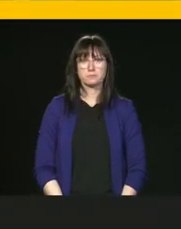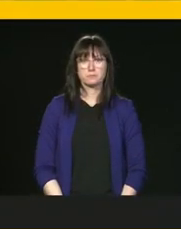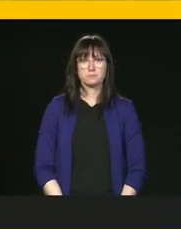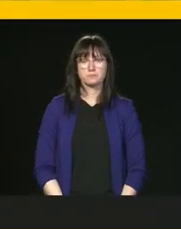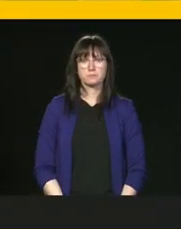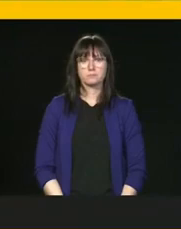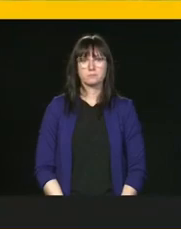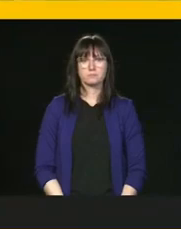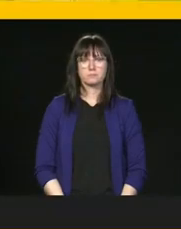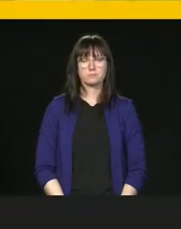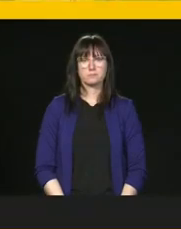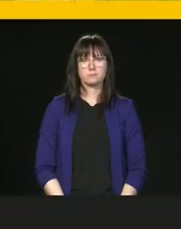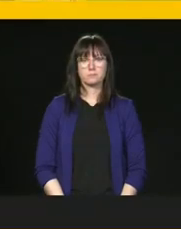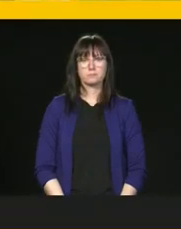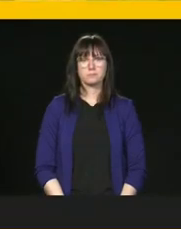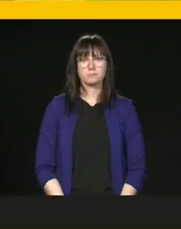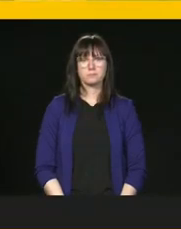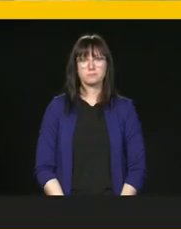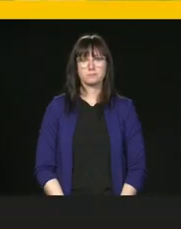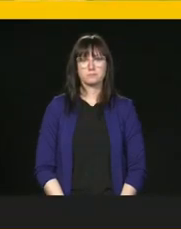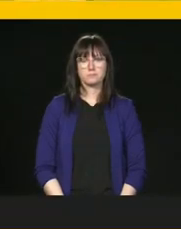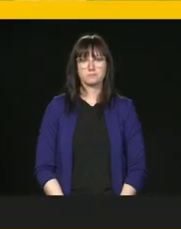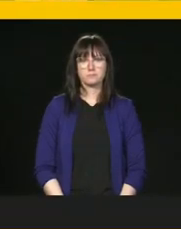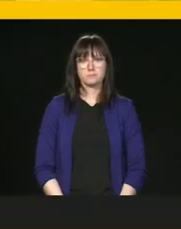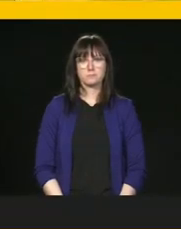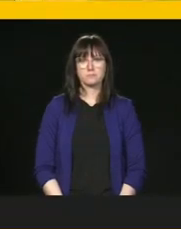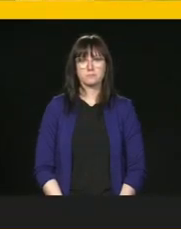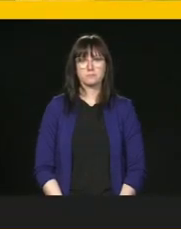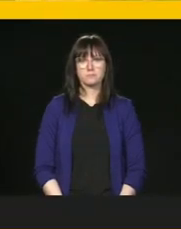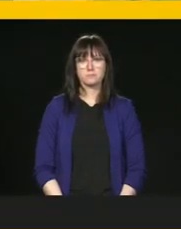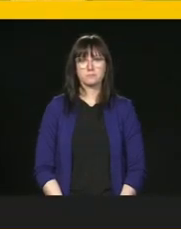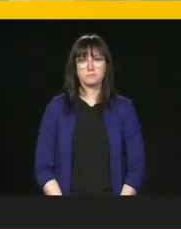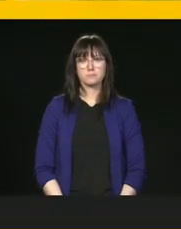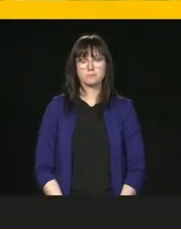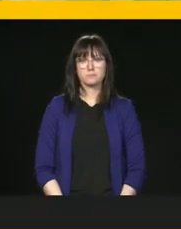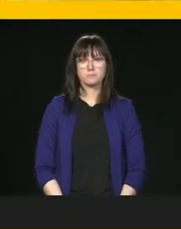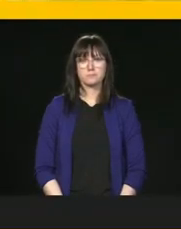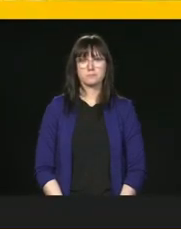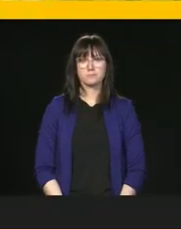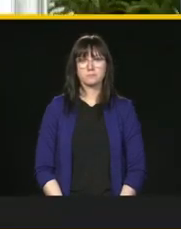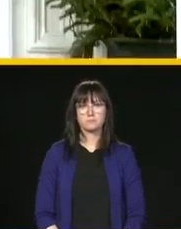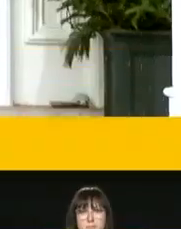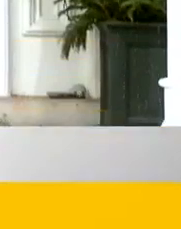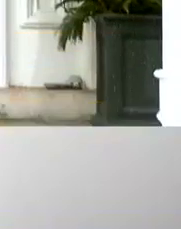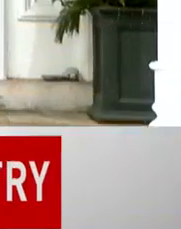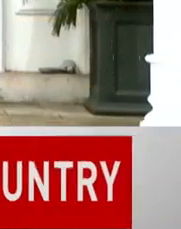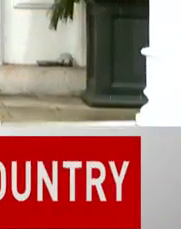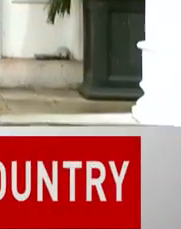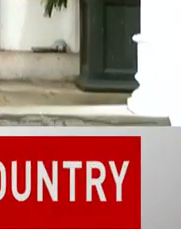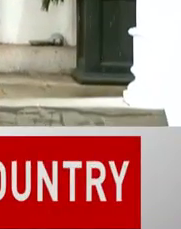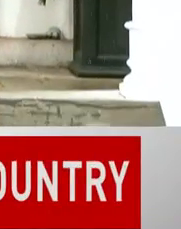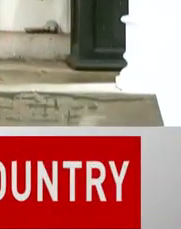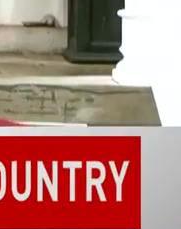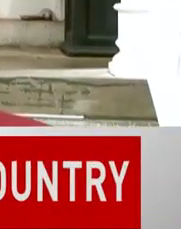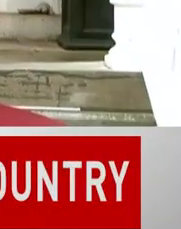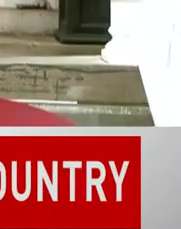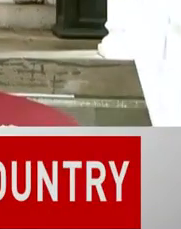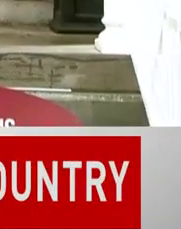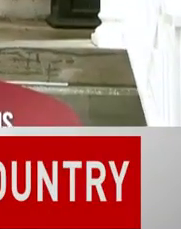And that is the Prime Minister of Canada, Justin Trudeau, updating Canadians again on the COVID-19 pandemic, using some of